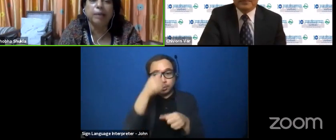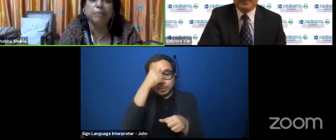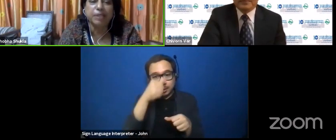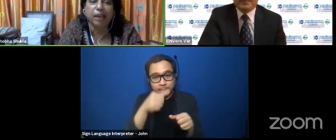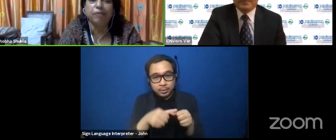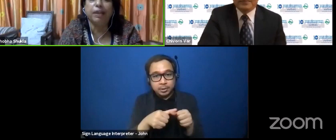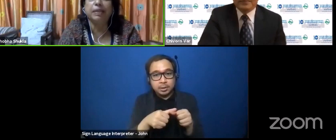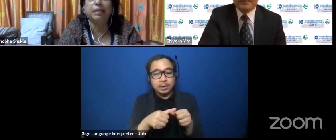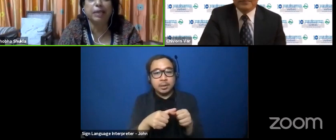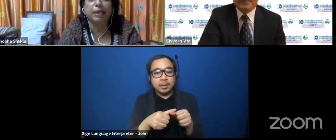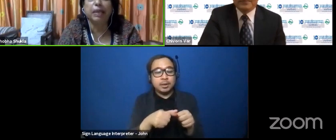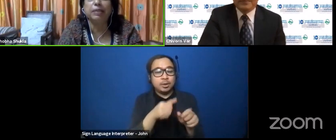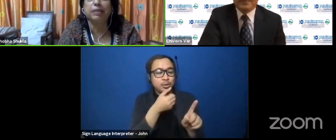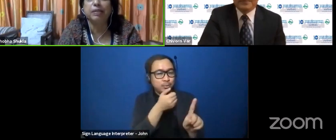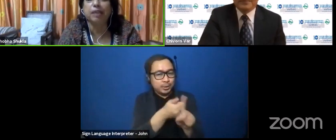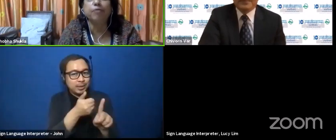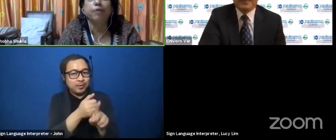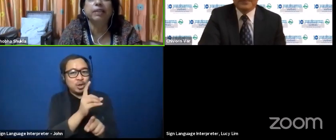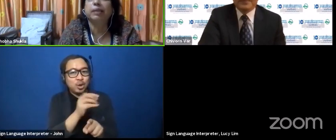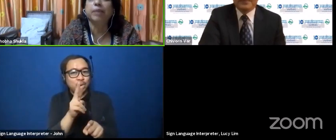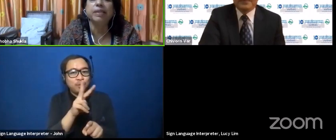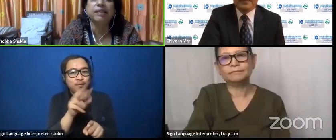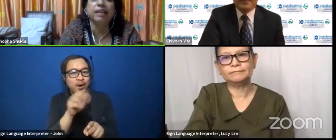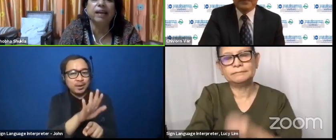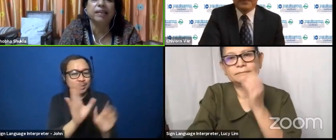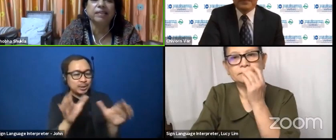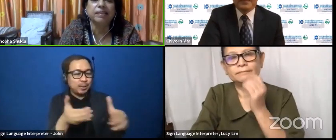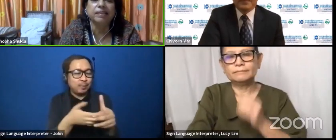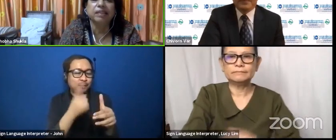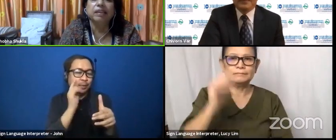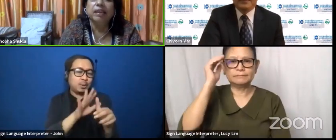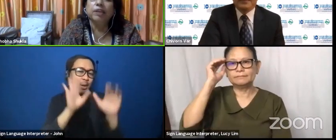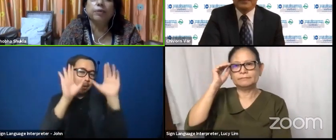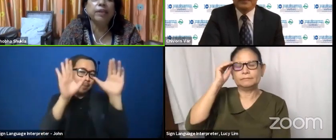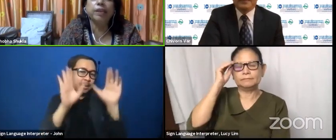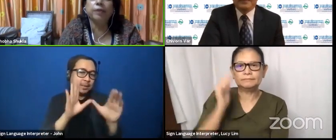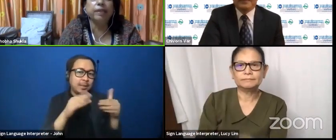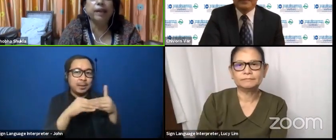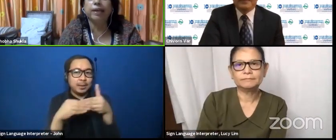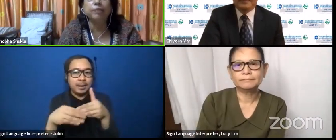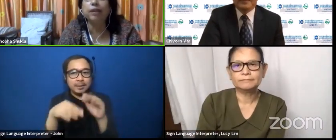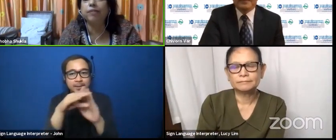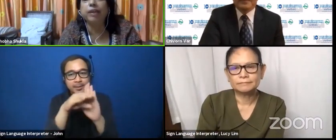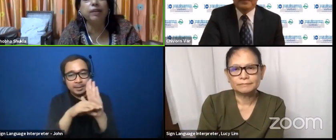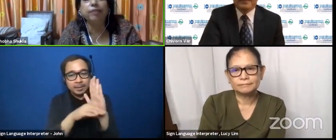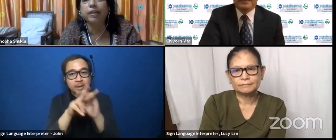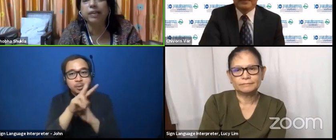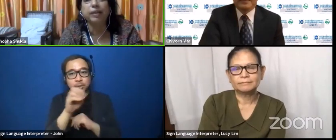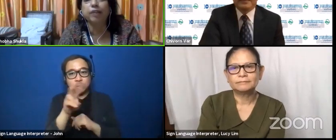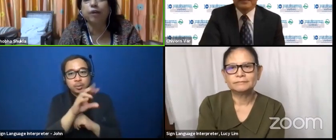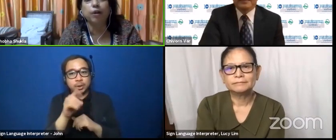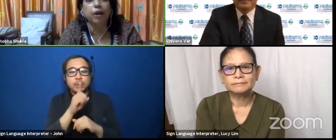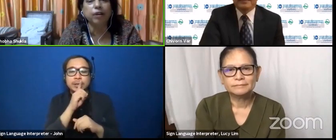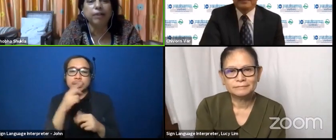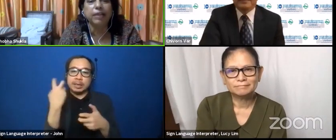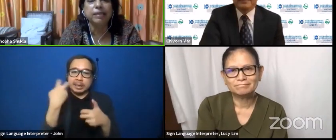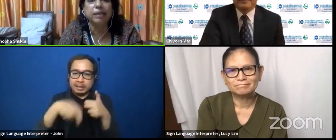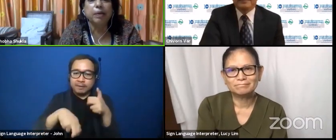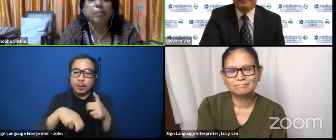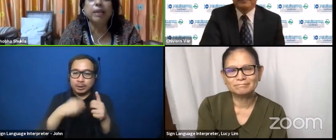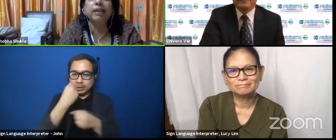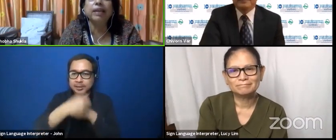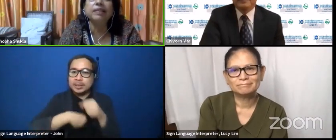Barr himself and his dedicated team for their amazing guidance. 2020 has been a very difficult year for all of